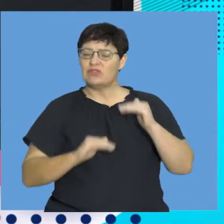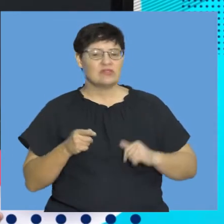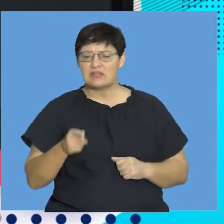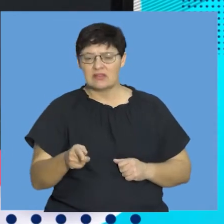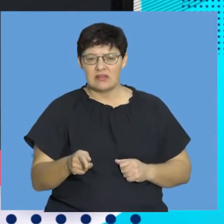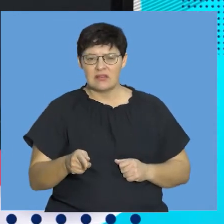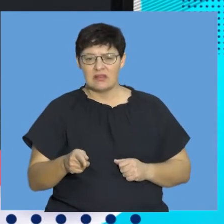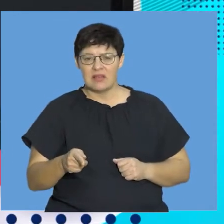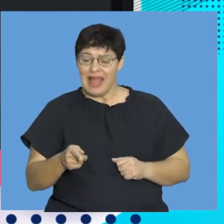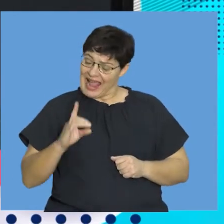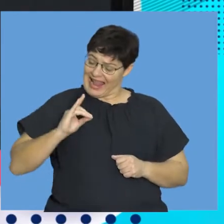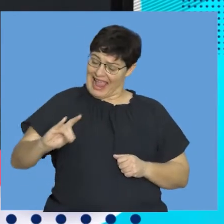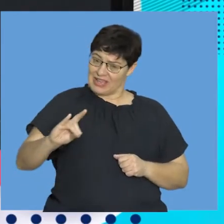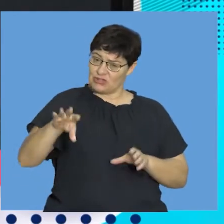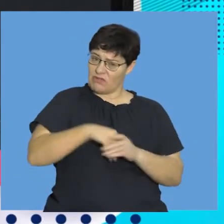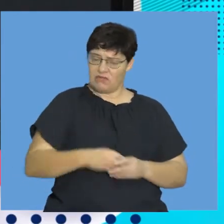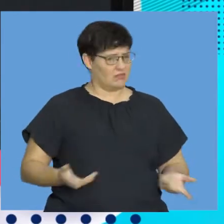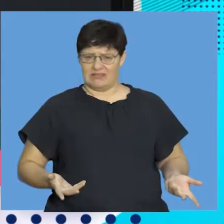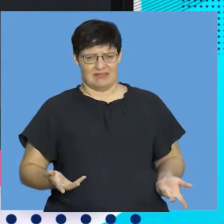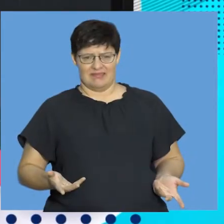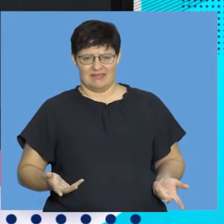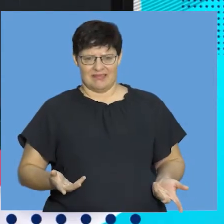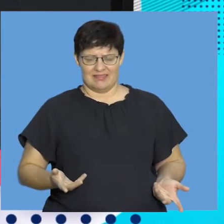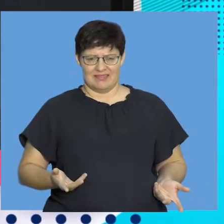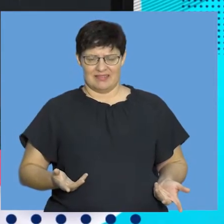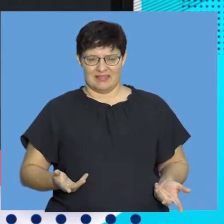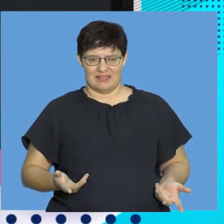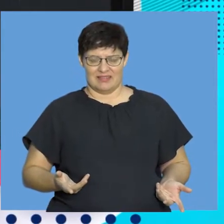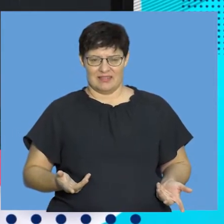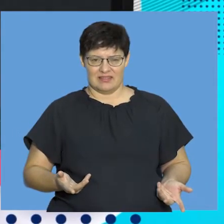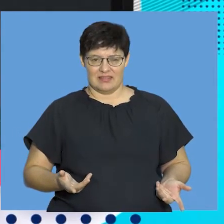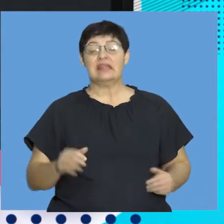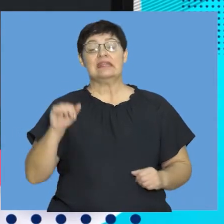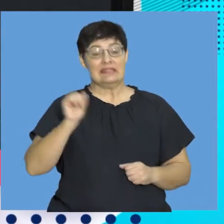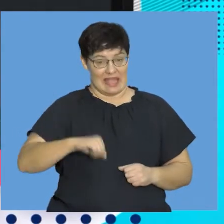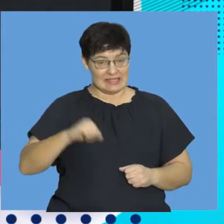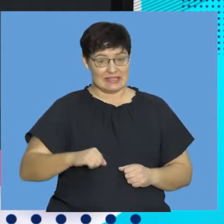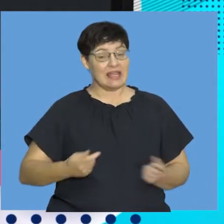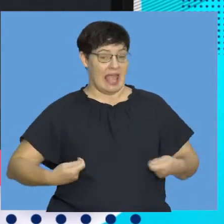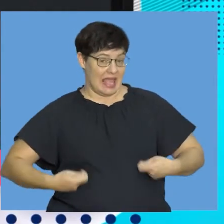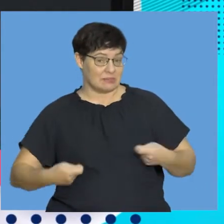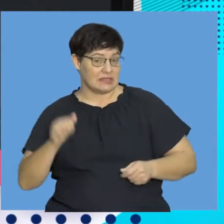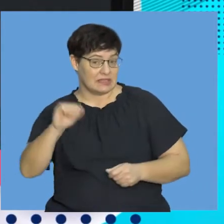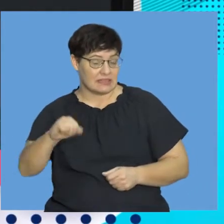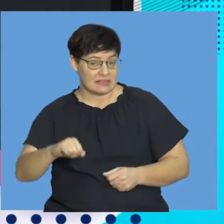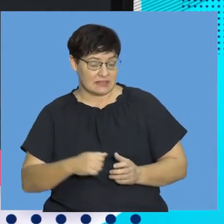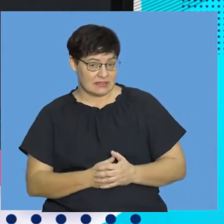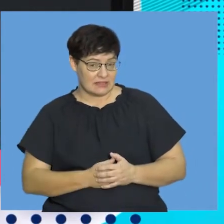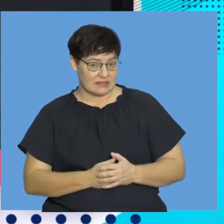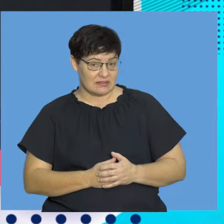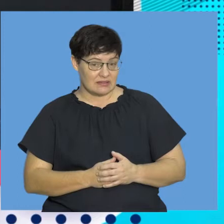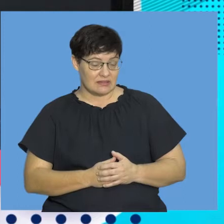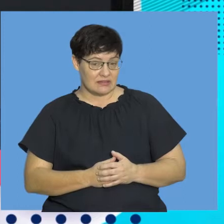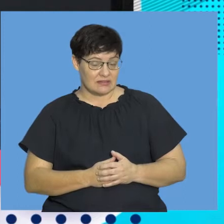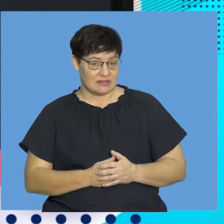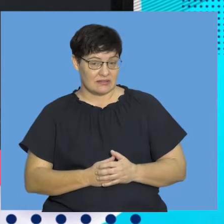depreciation does not involve the flow of funds. Yes, it is an expense. Yes,